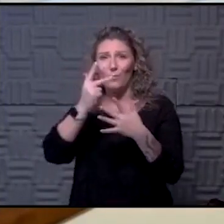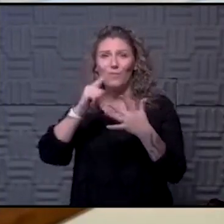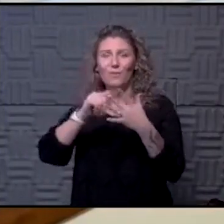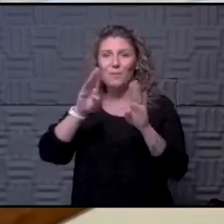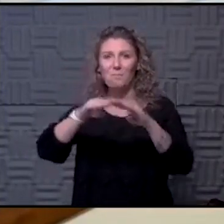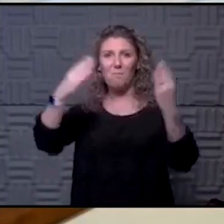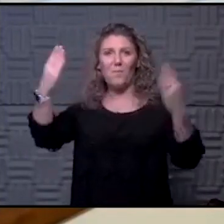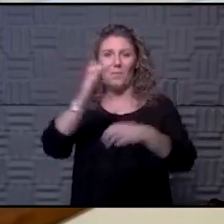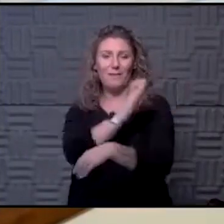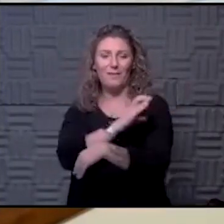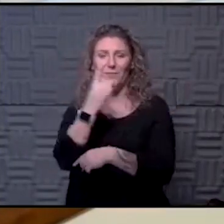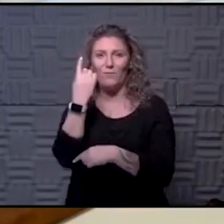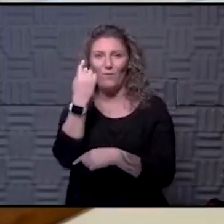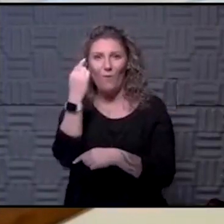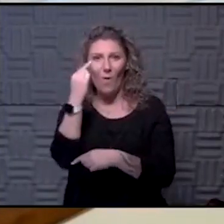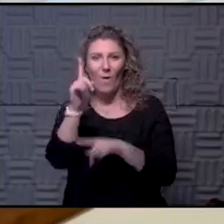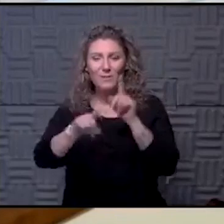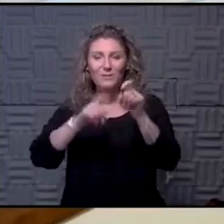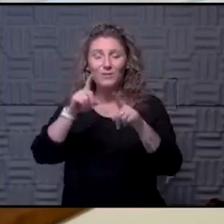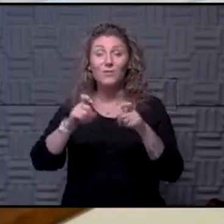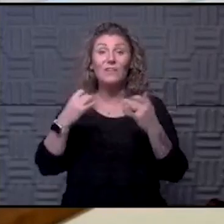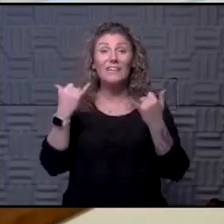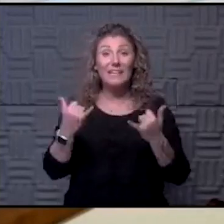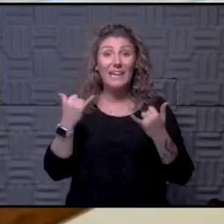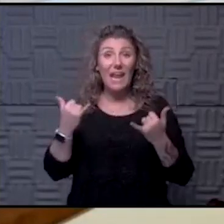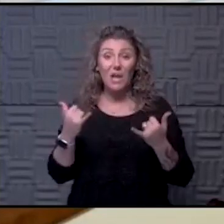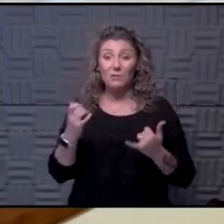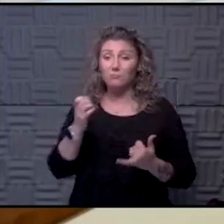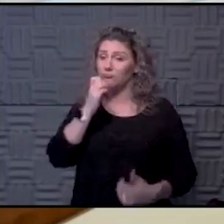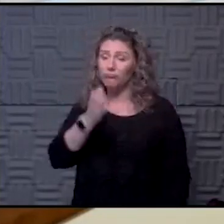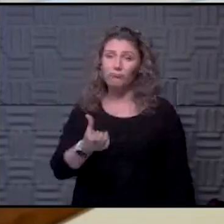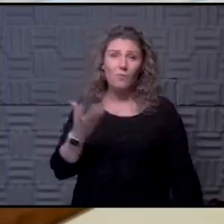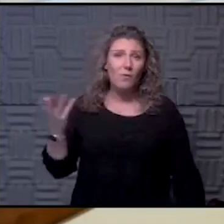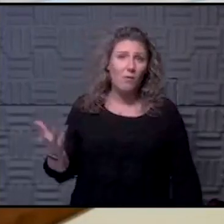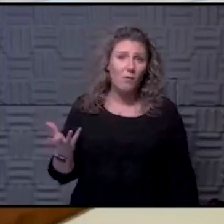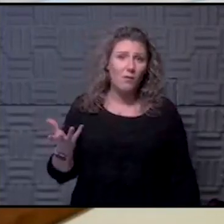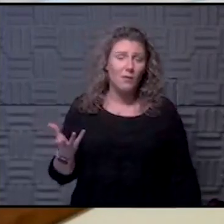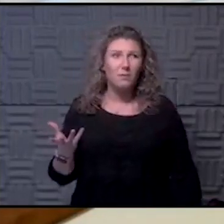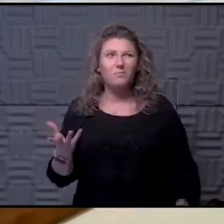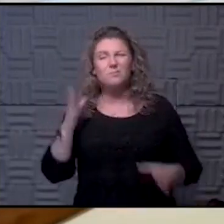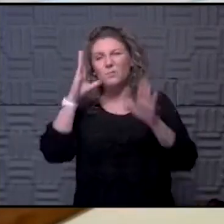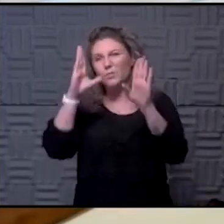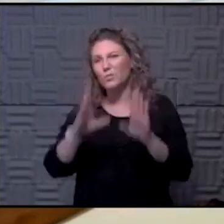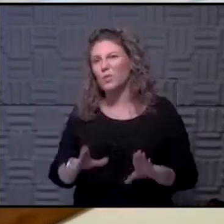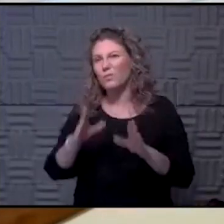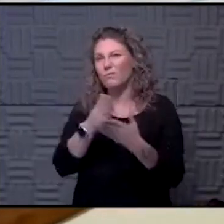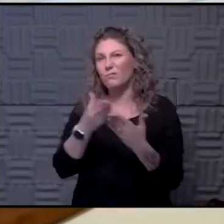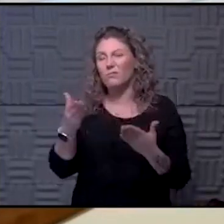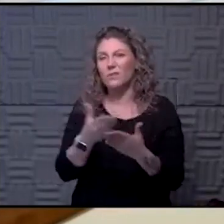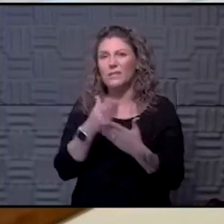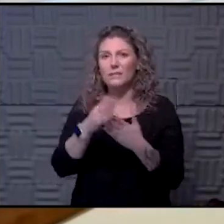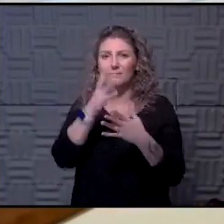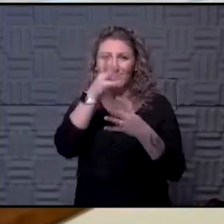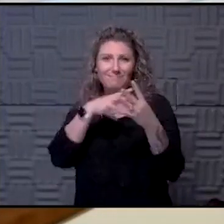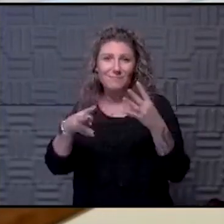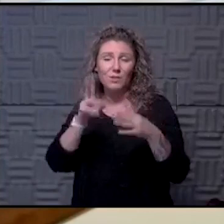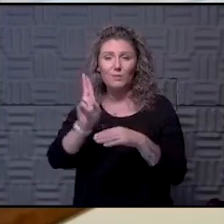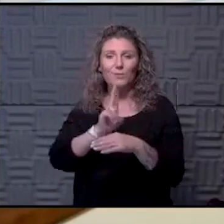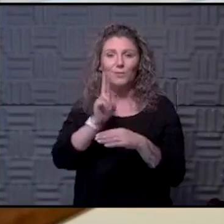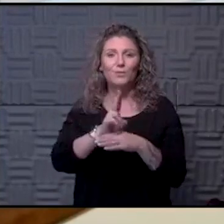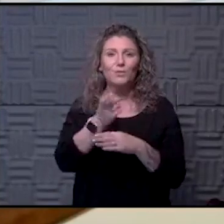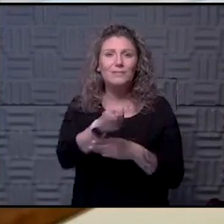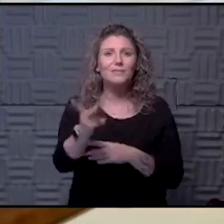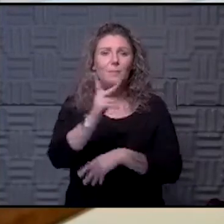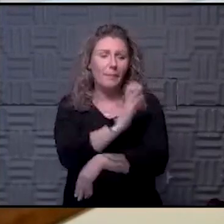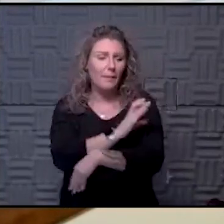for our survey. And now that the survey is no longer a great tool to schedule, they are actually using some of these clinics